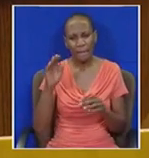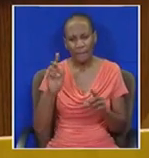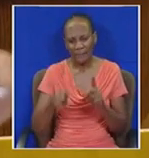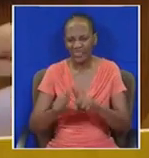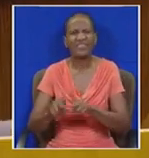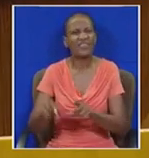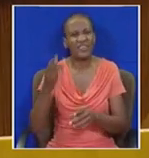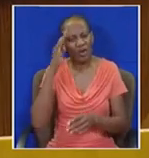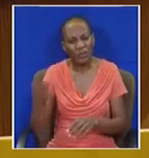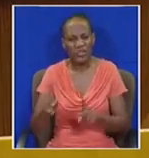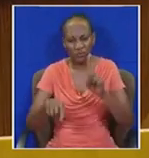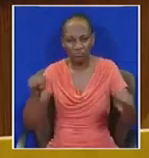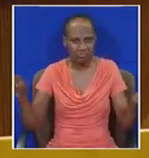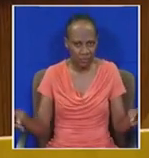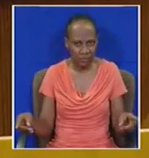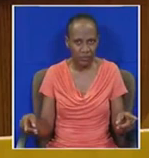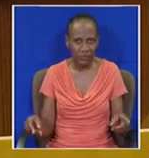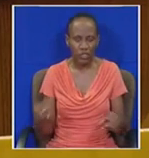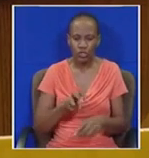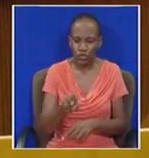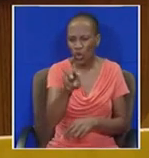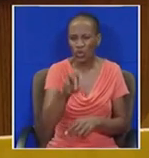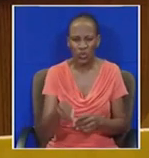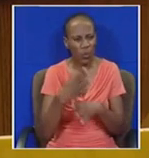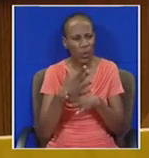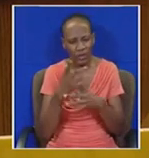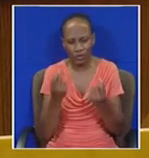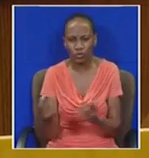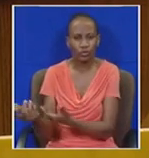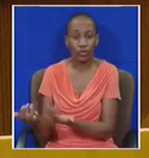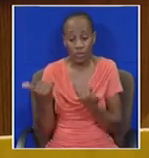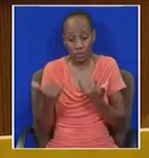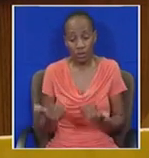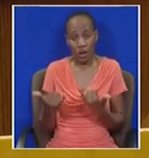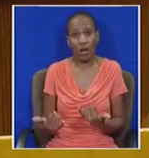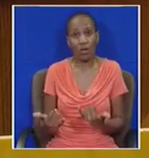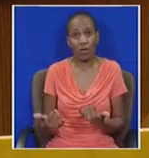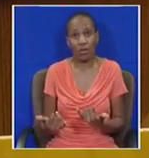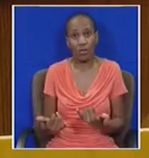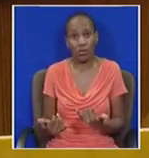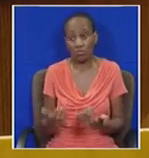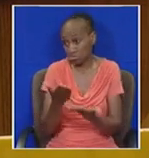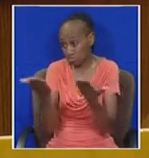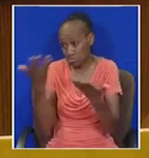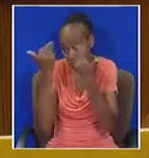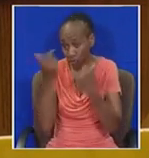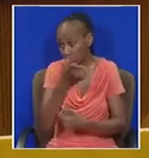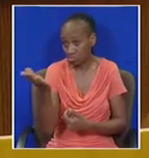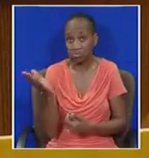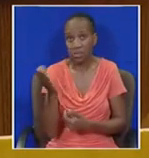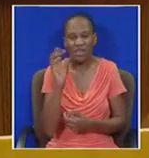like, tour operators and so on. Currently, we may not realize this, but there